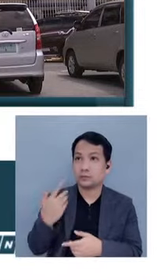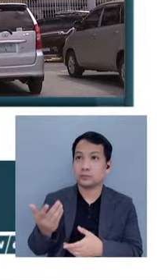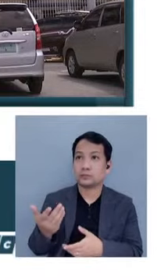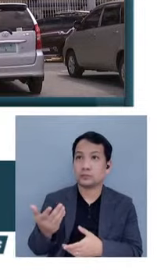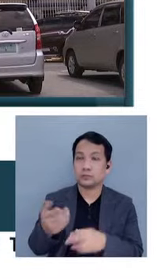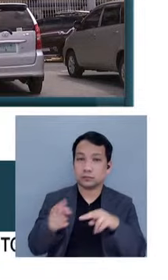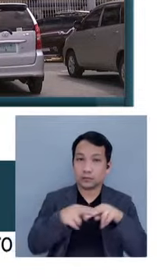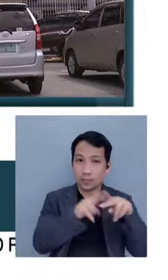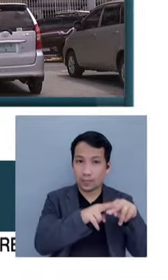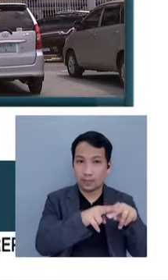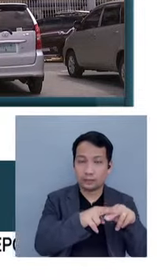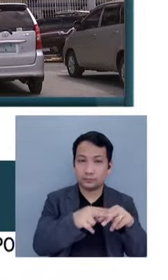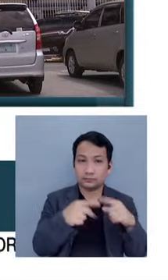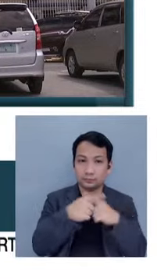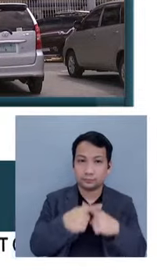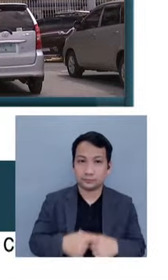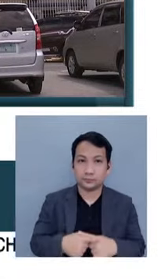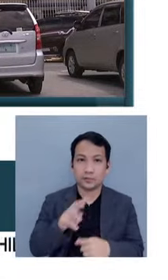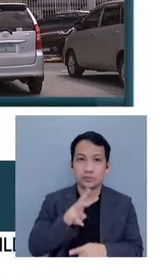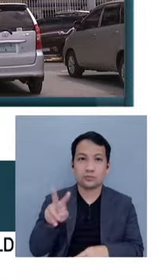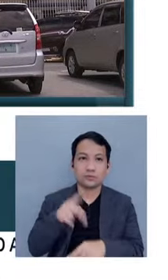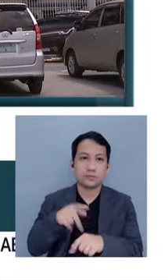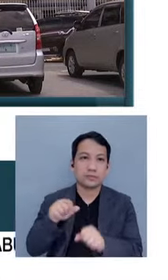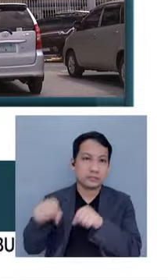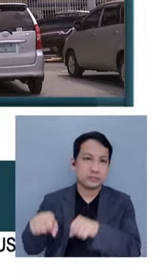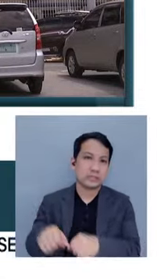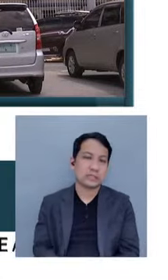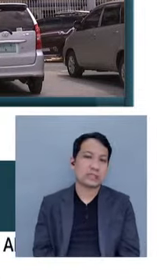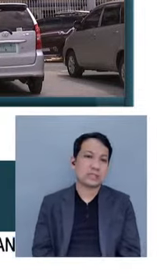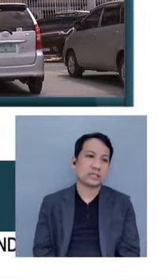in the tensions in the West Philippine Sea.